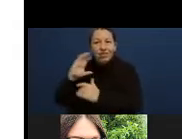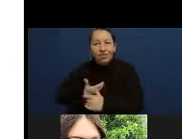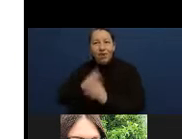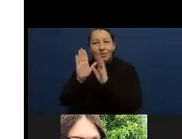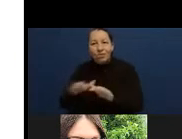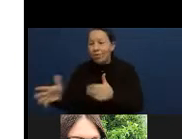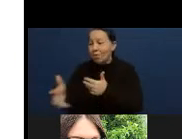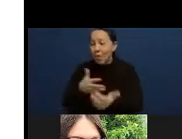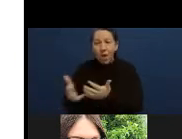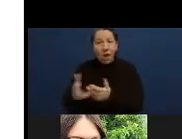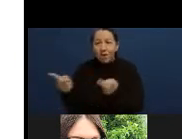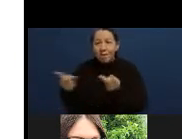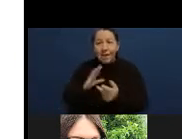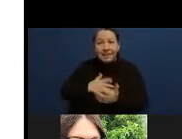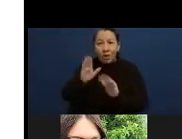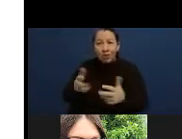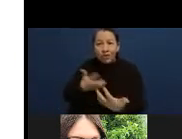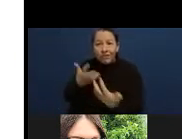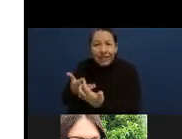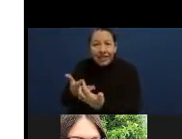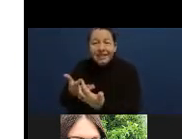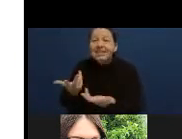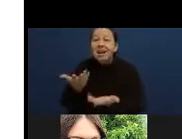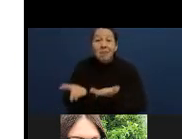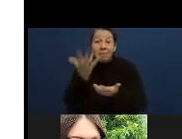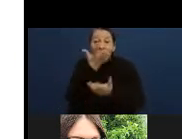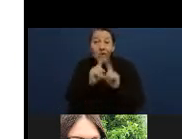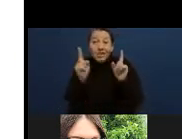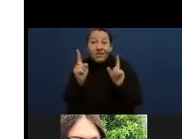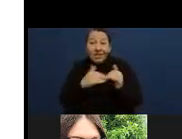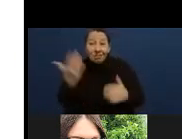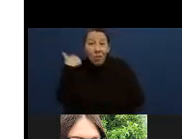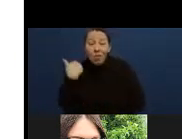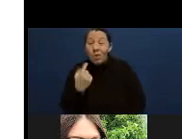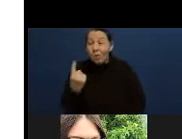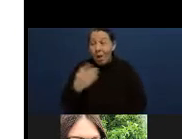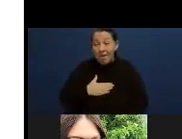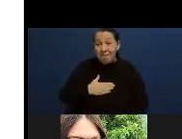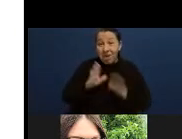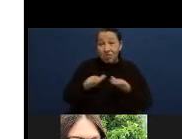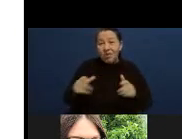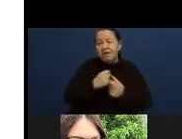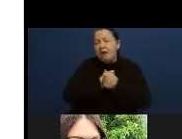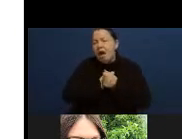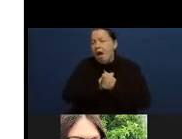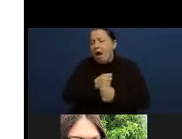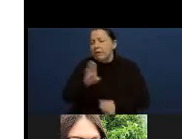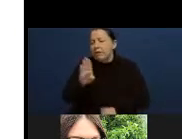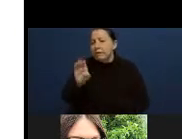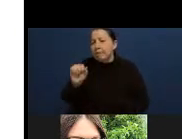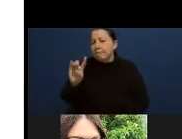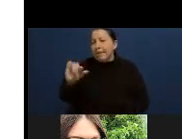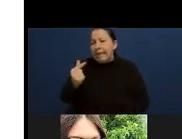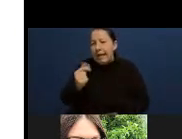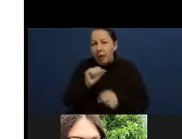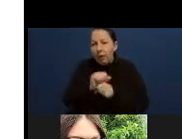fit in there. And it may look different. Like one of my children loves to bead. She's learning how to do it. She's only 8 years old, but